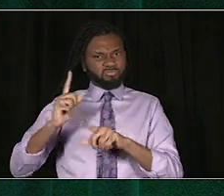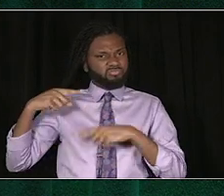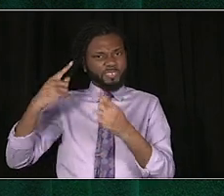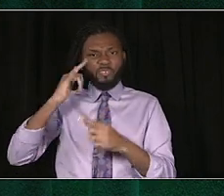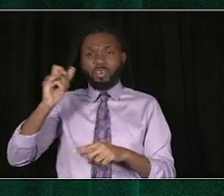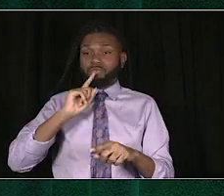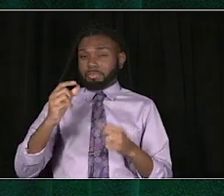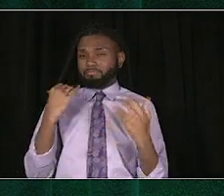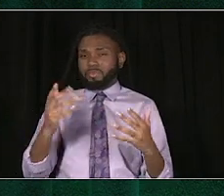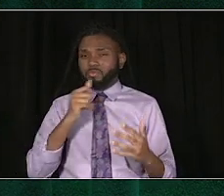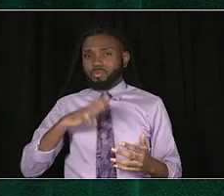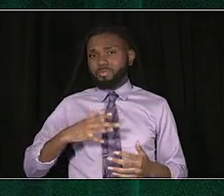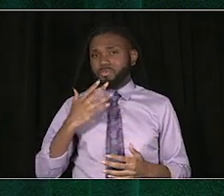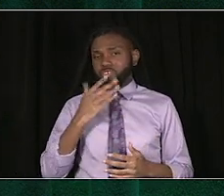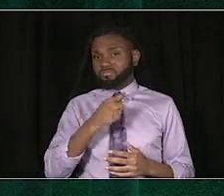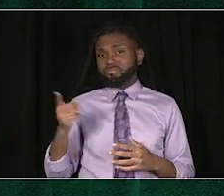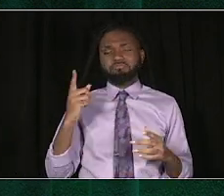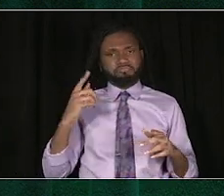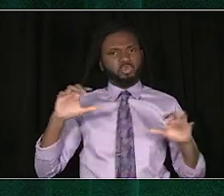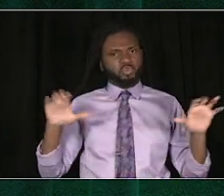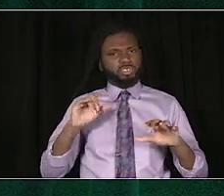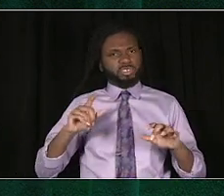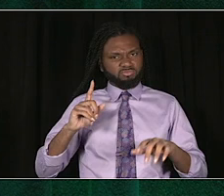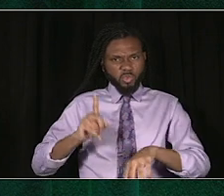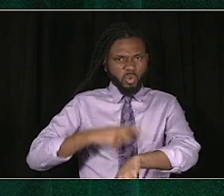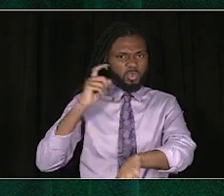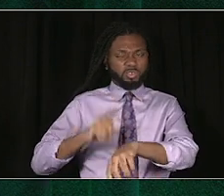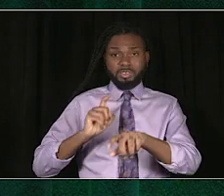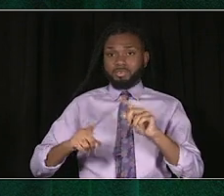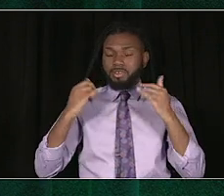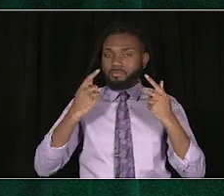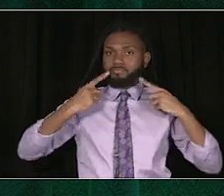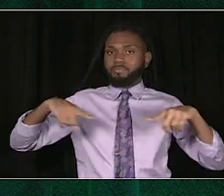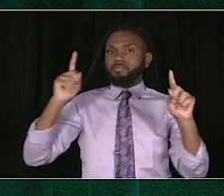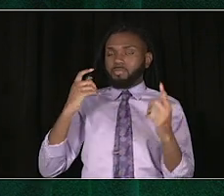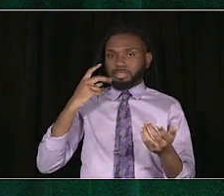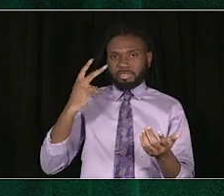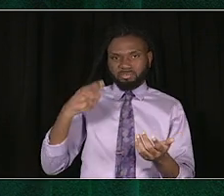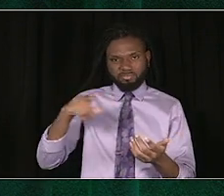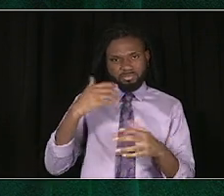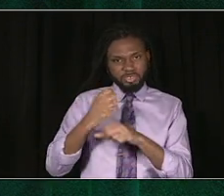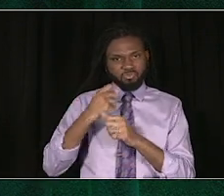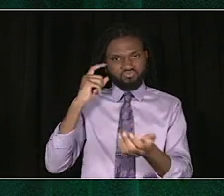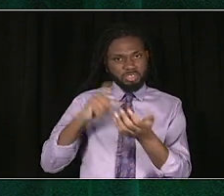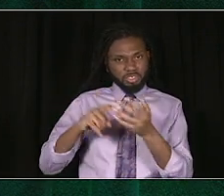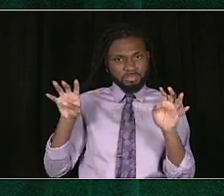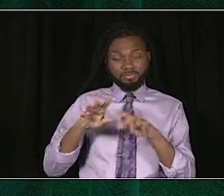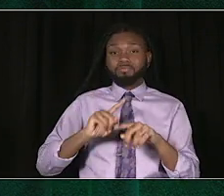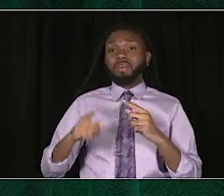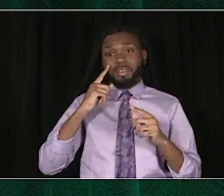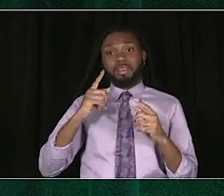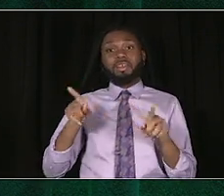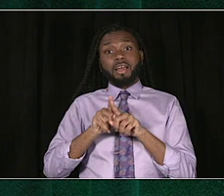of women of color who have been doing this for a long time and only just now getting the recognition. I think as the